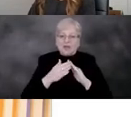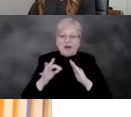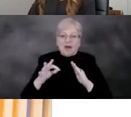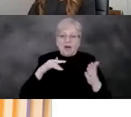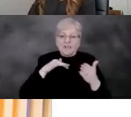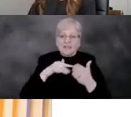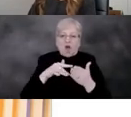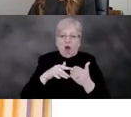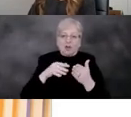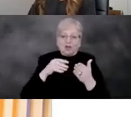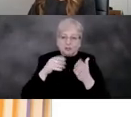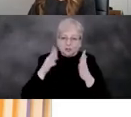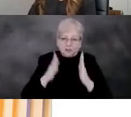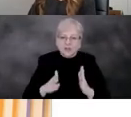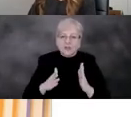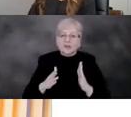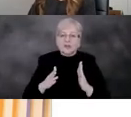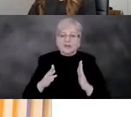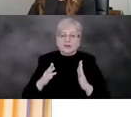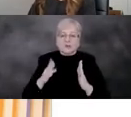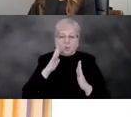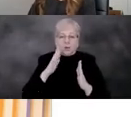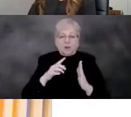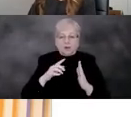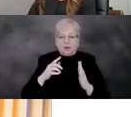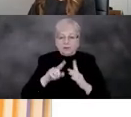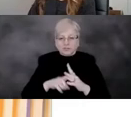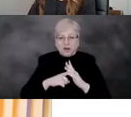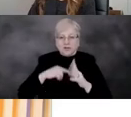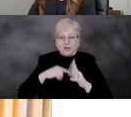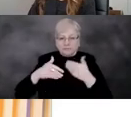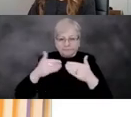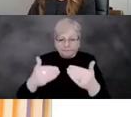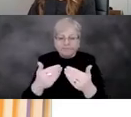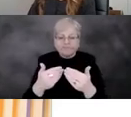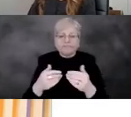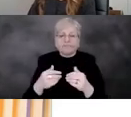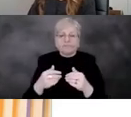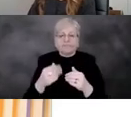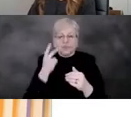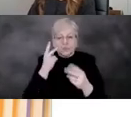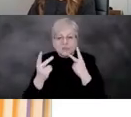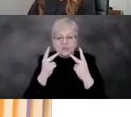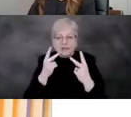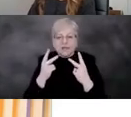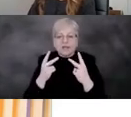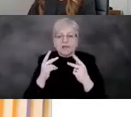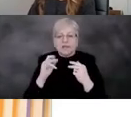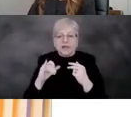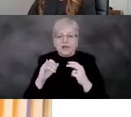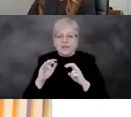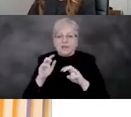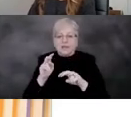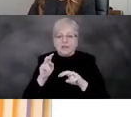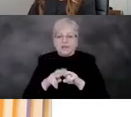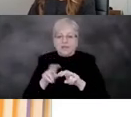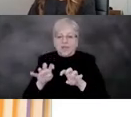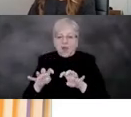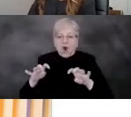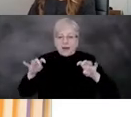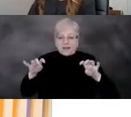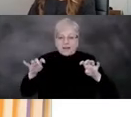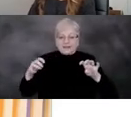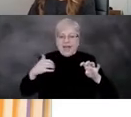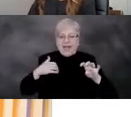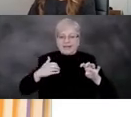will unfold. Those who are sitting around that round table who have joined as the audience will have their mics on and can have